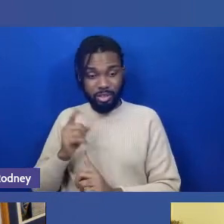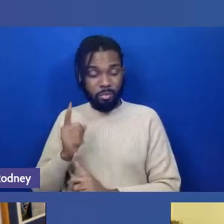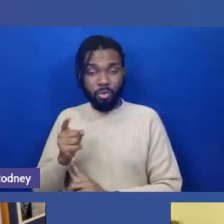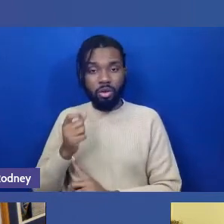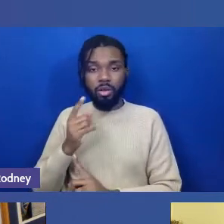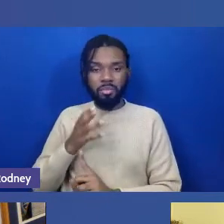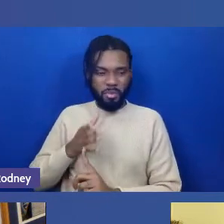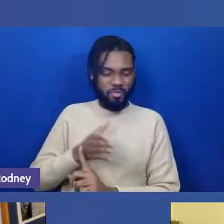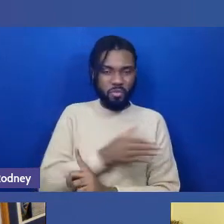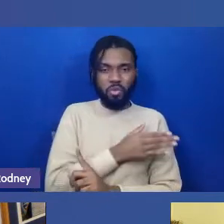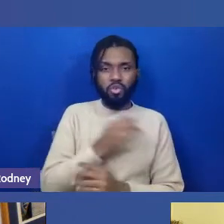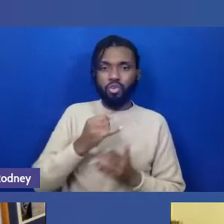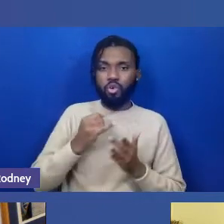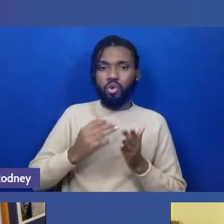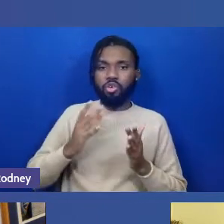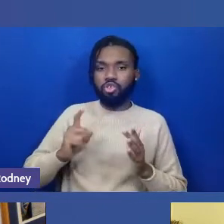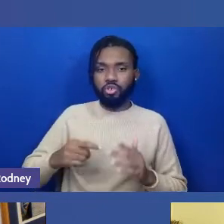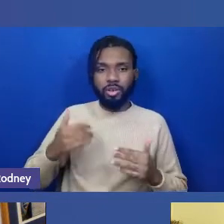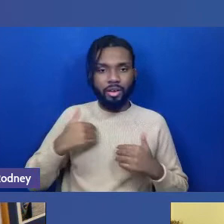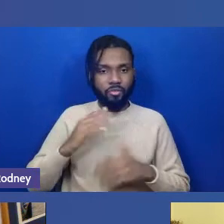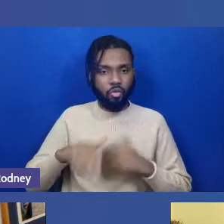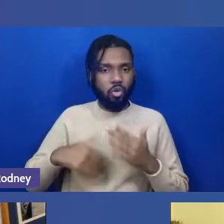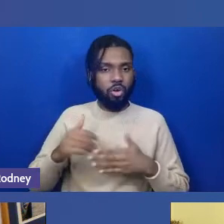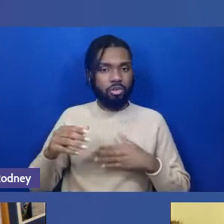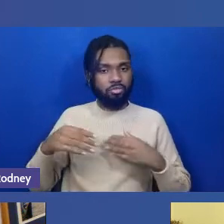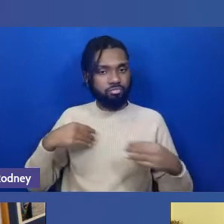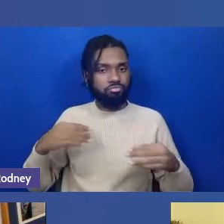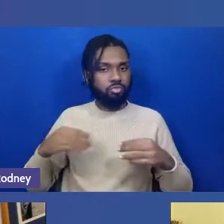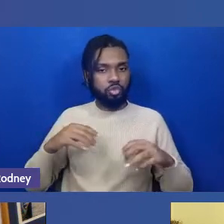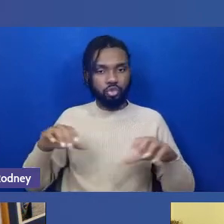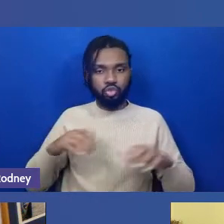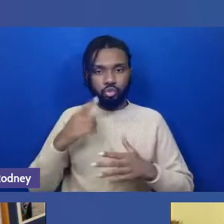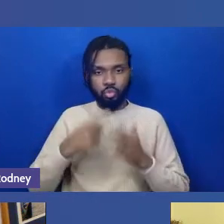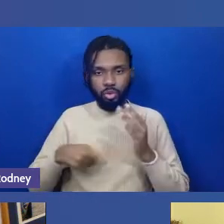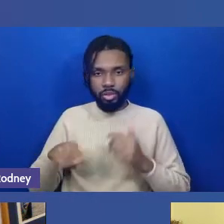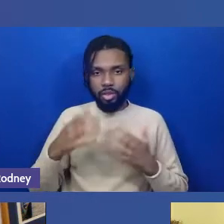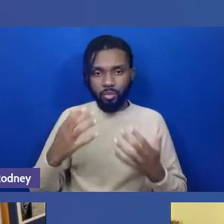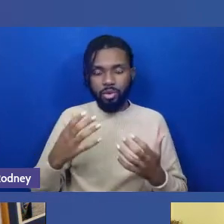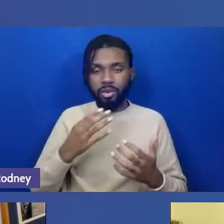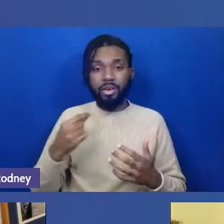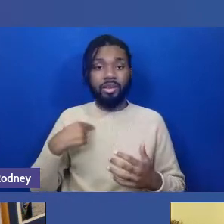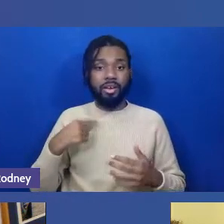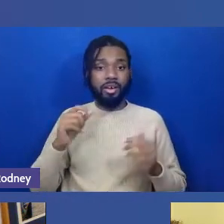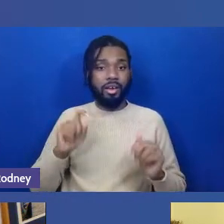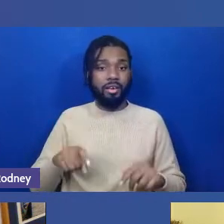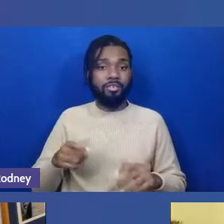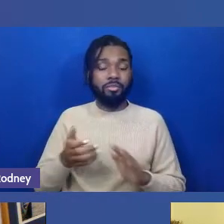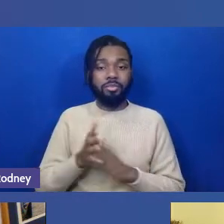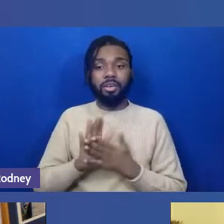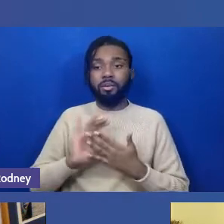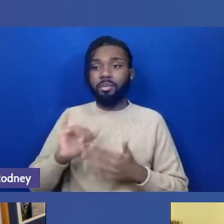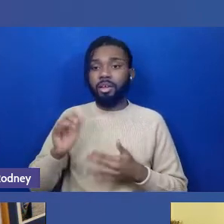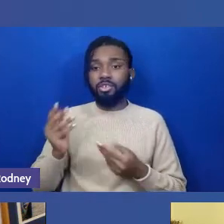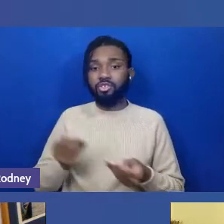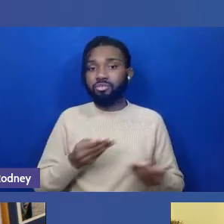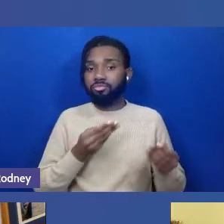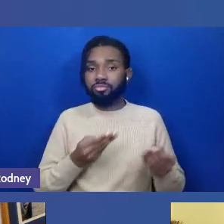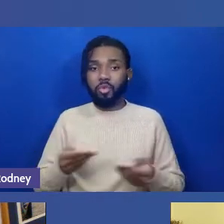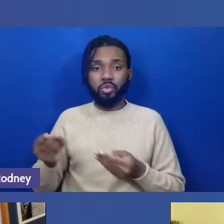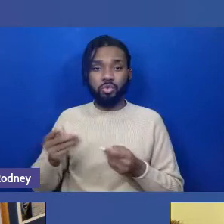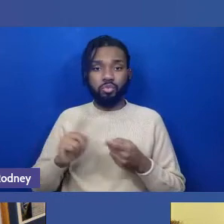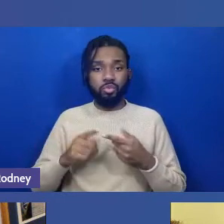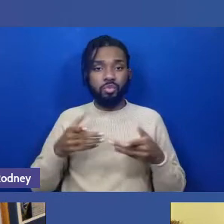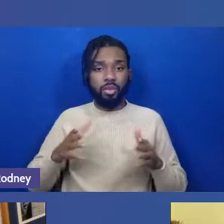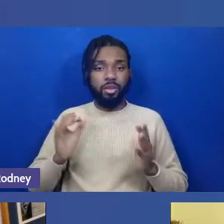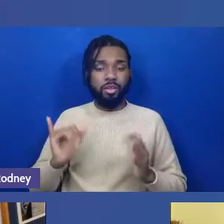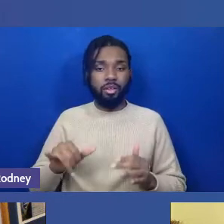freedom to do what they want, period. And I have to be the shield and conduit to allow that.